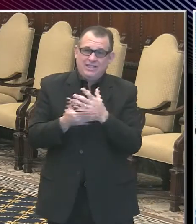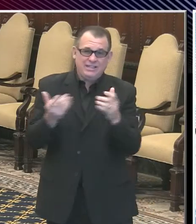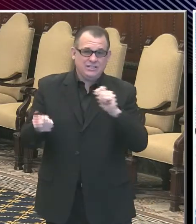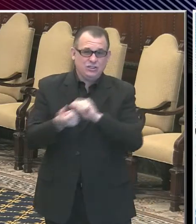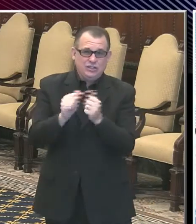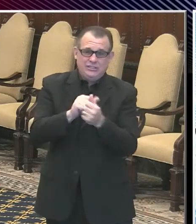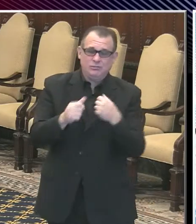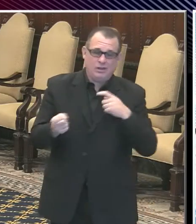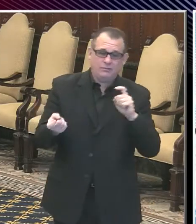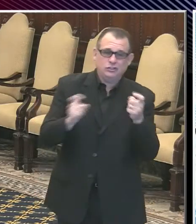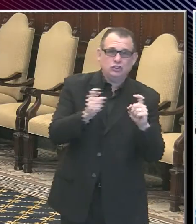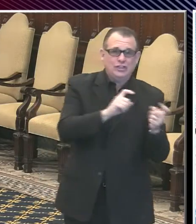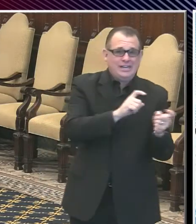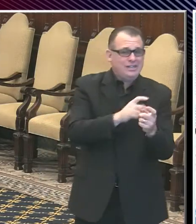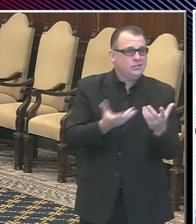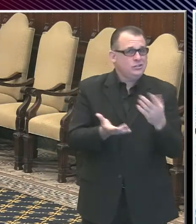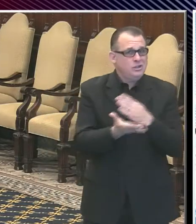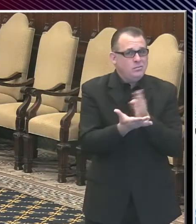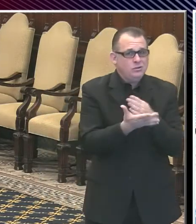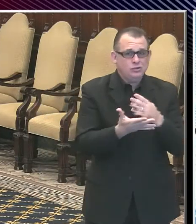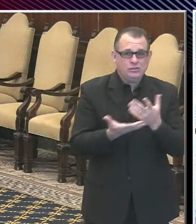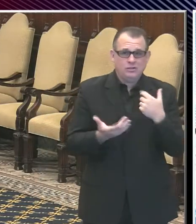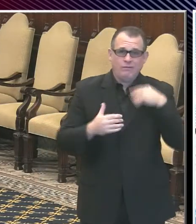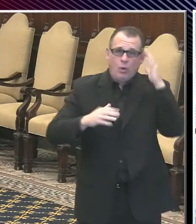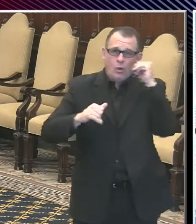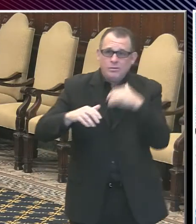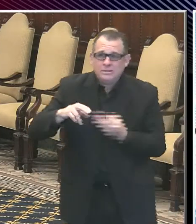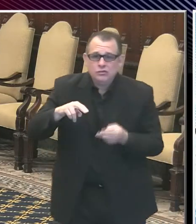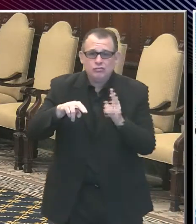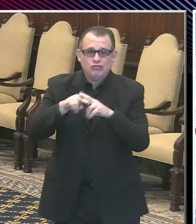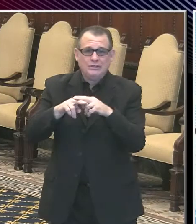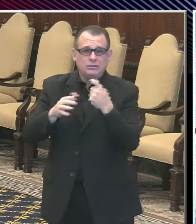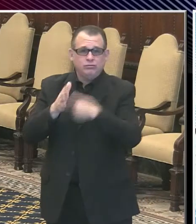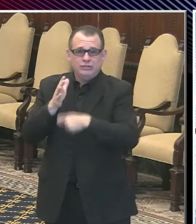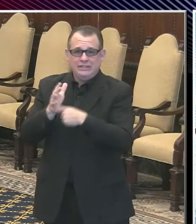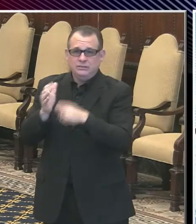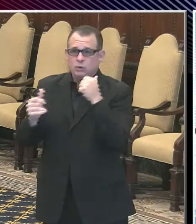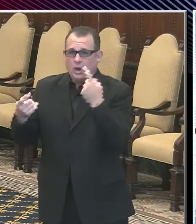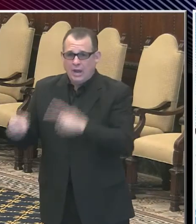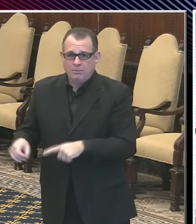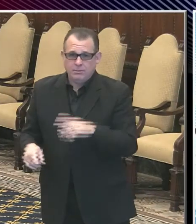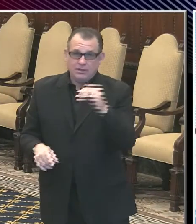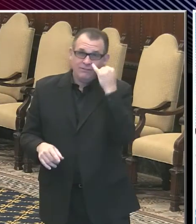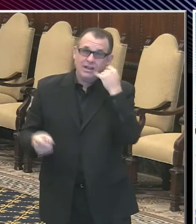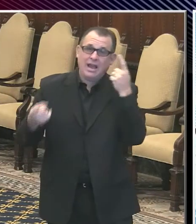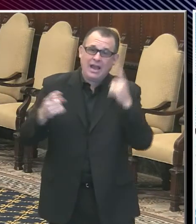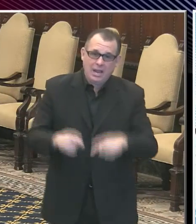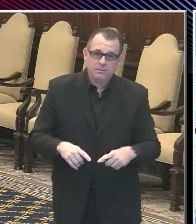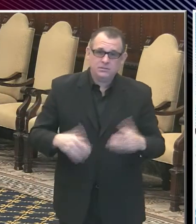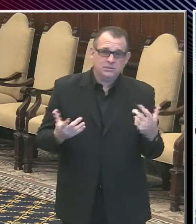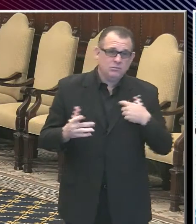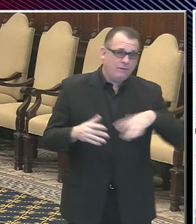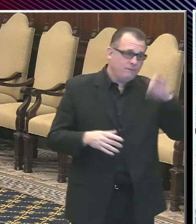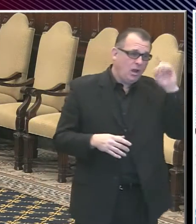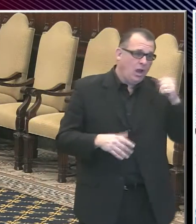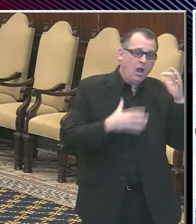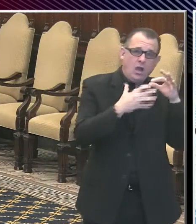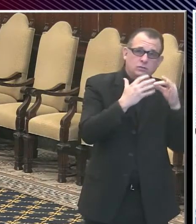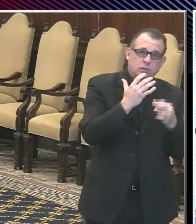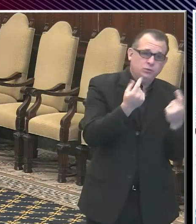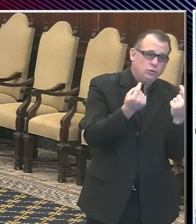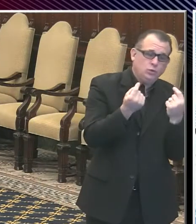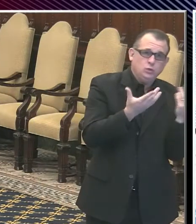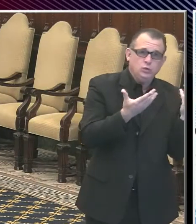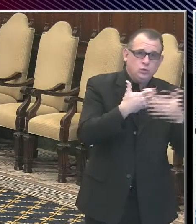hopefully those increases won't come to fruition. And if they do, we'll find a path forward, as we have throughout the